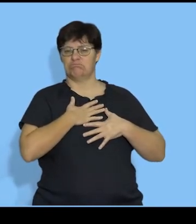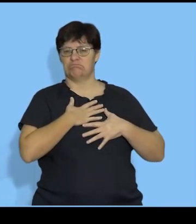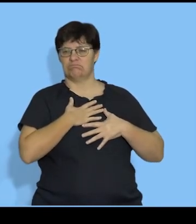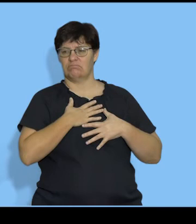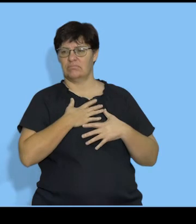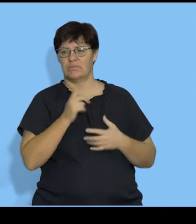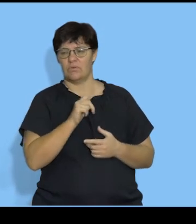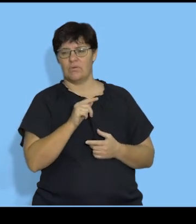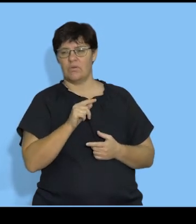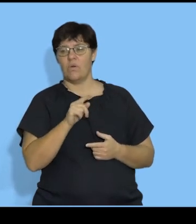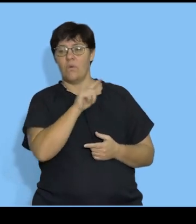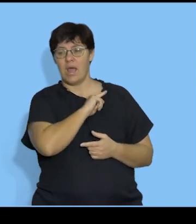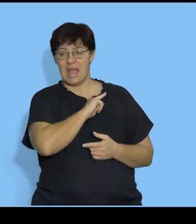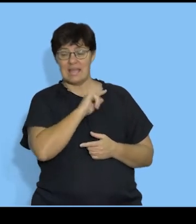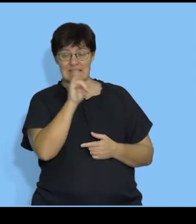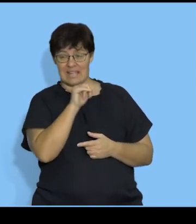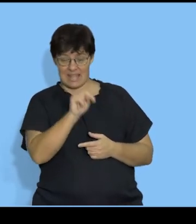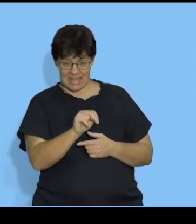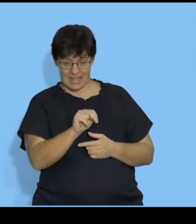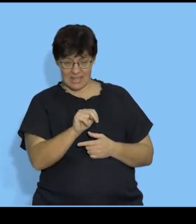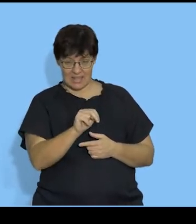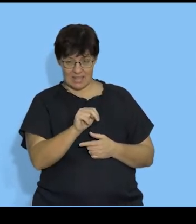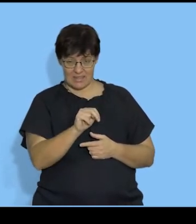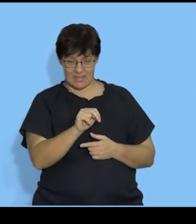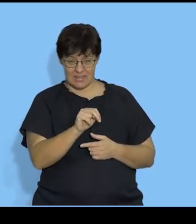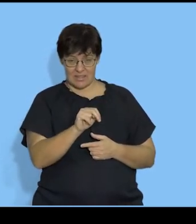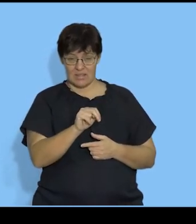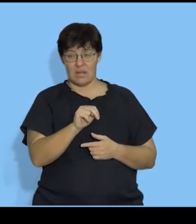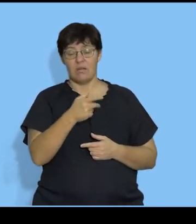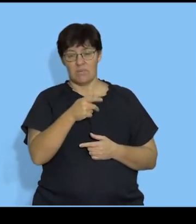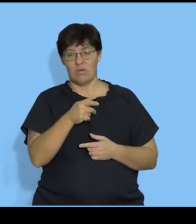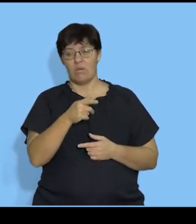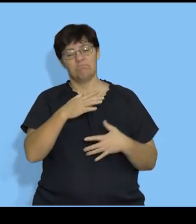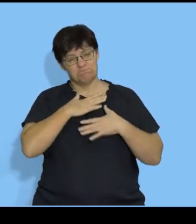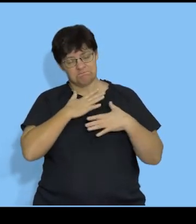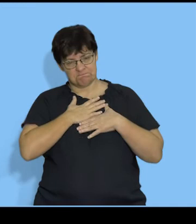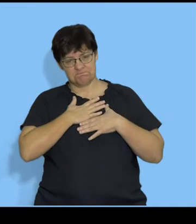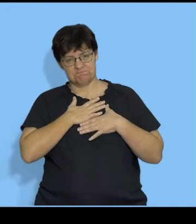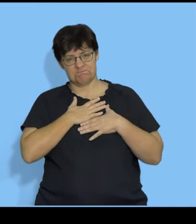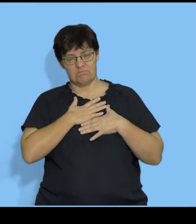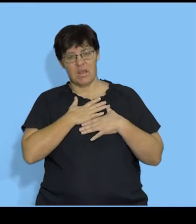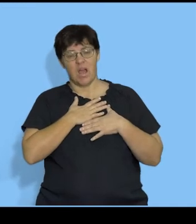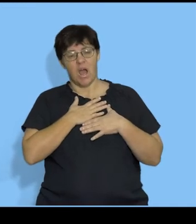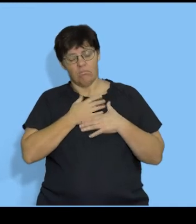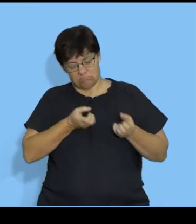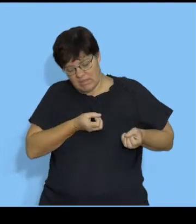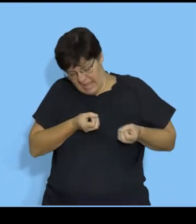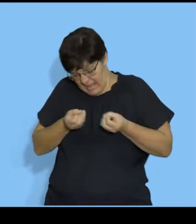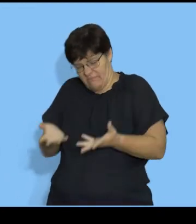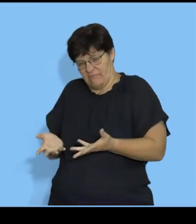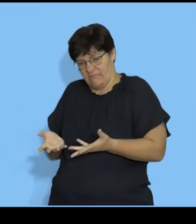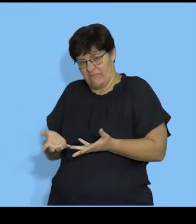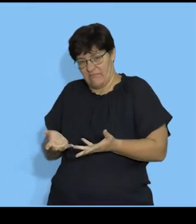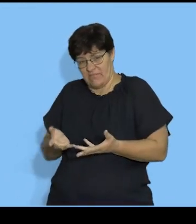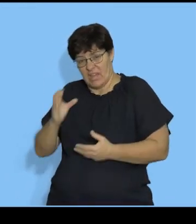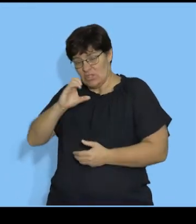because zinc undergoes oxidation, it is more willing to lose than copper. That's why